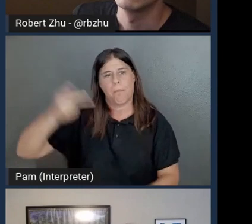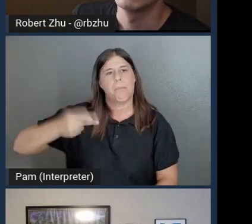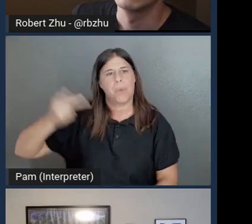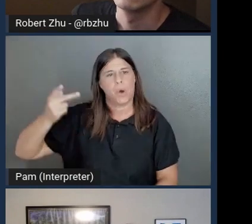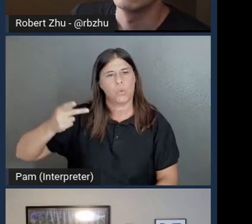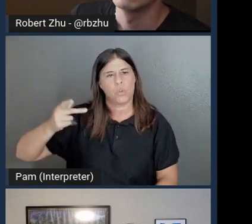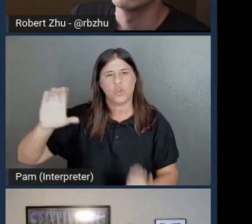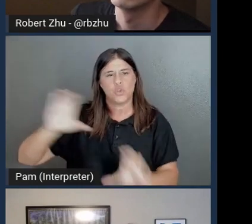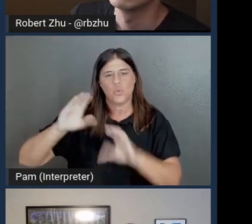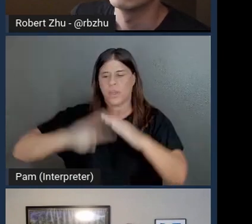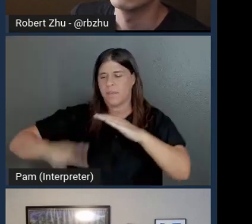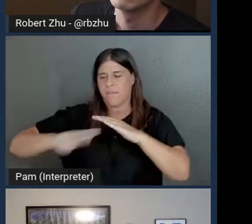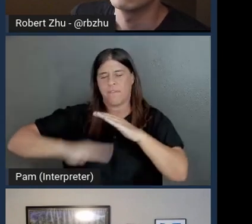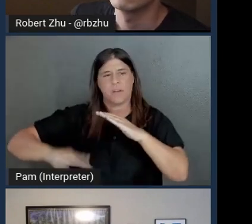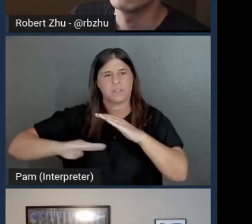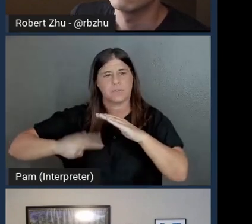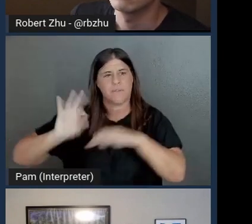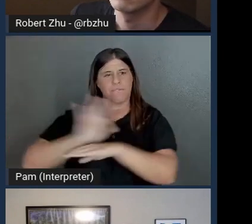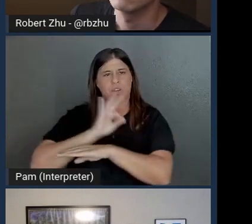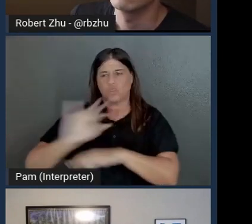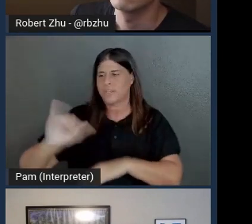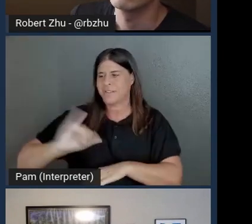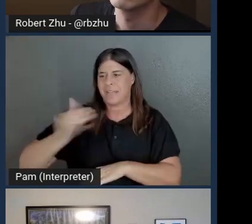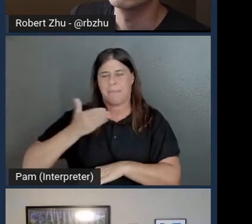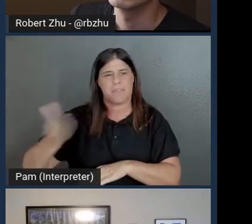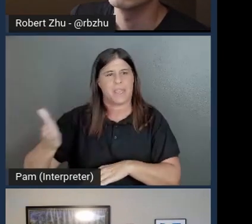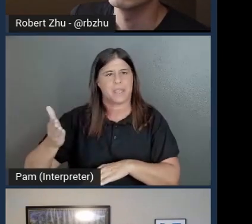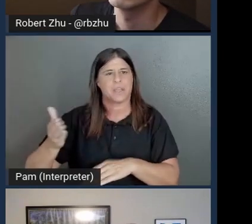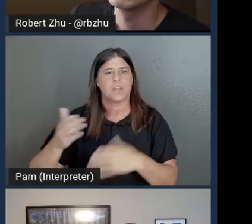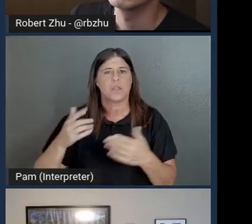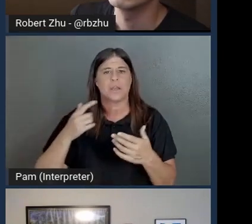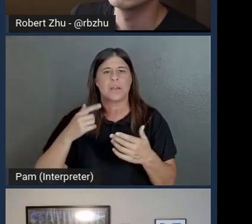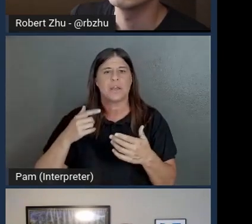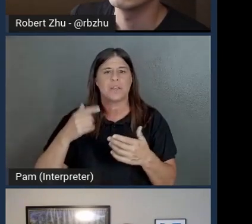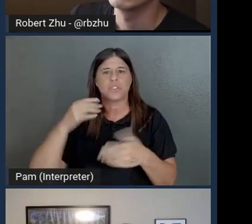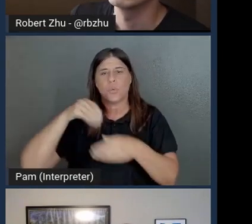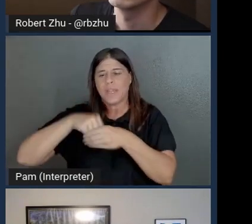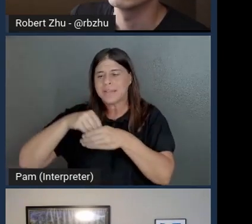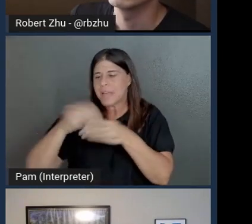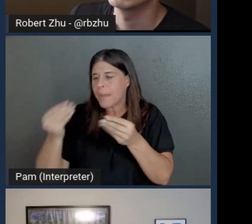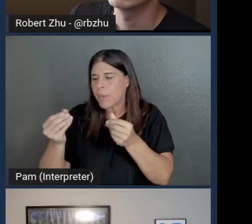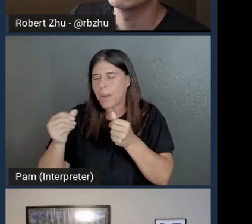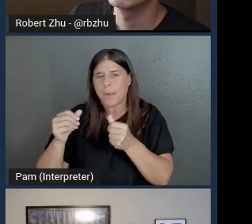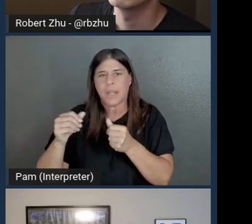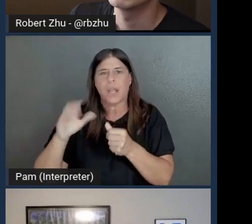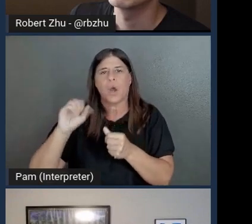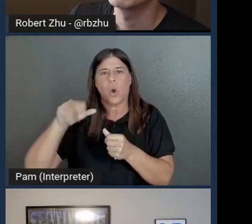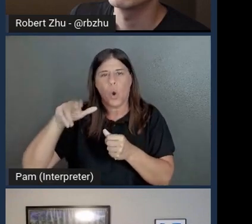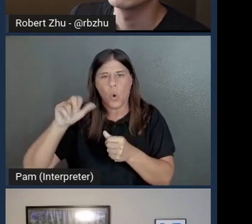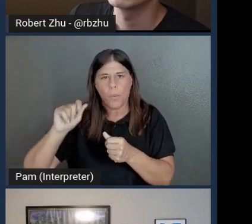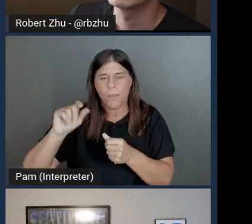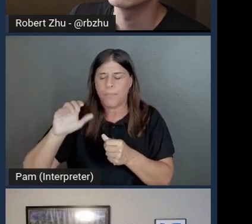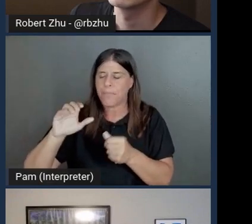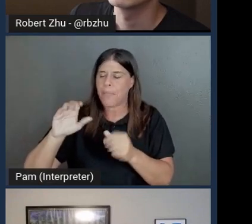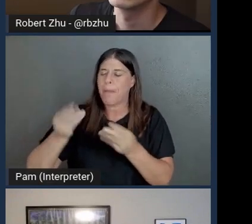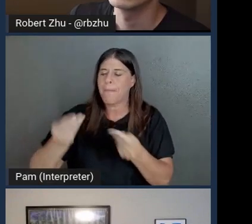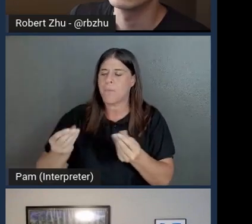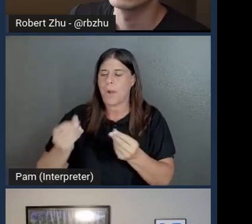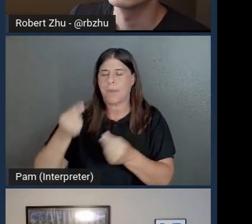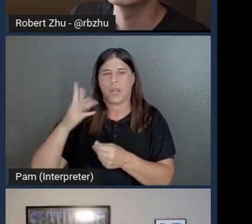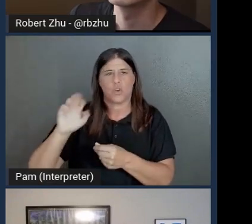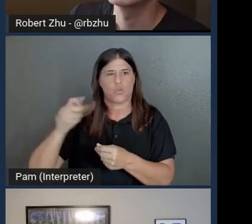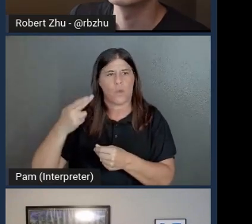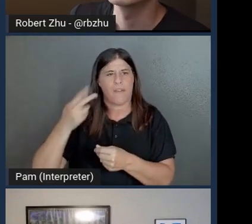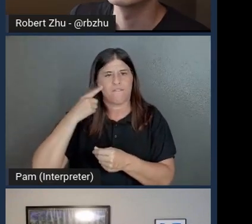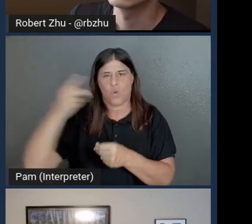doing the functionally same thing. They're both so inside property graphs, which is what OpenCypher and Gremlin are based upon, are